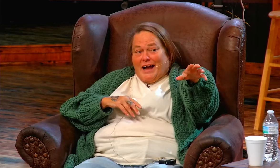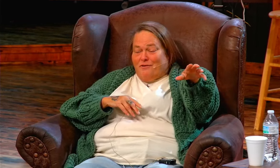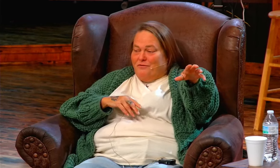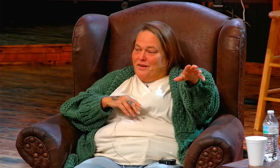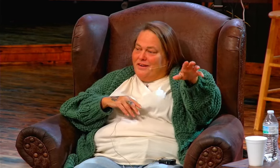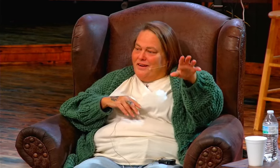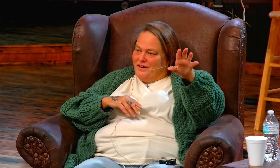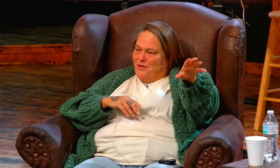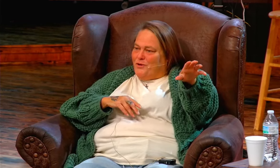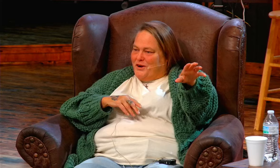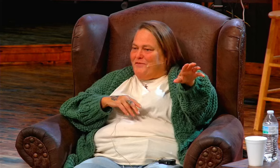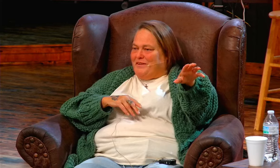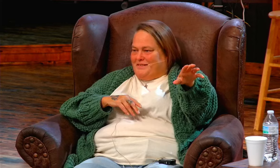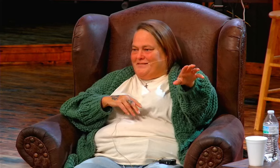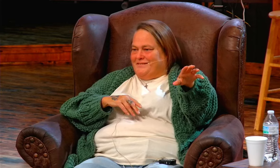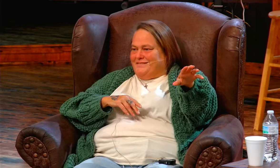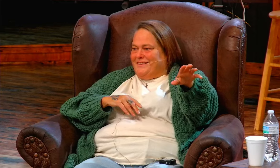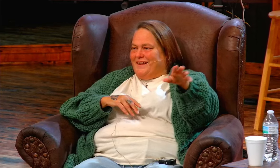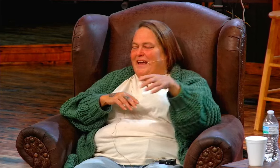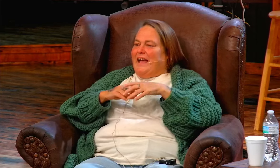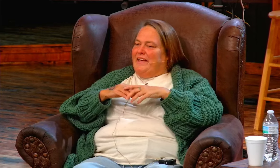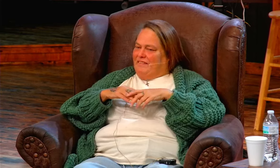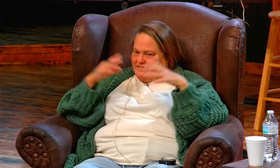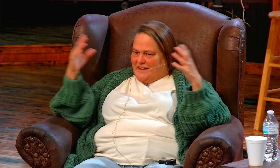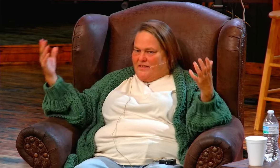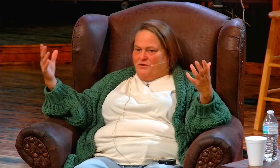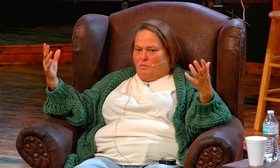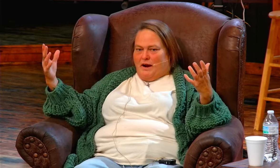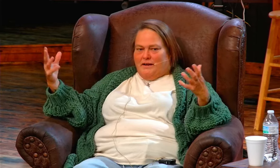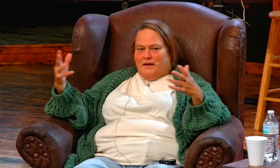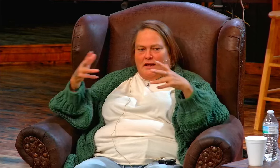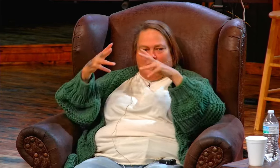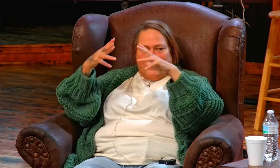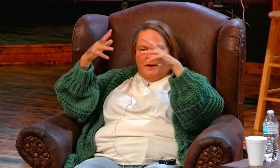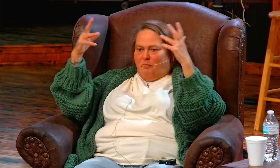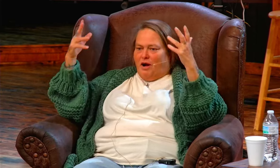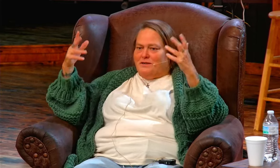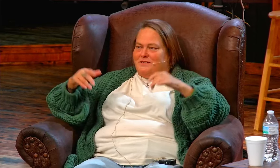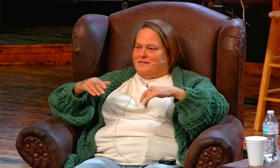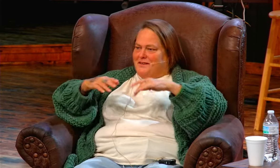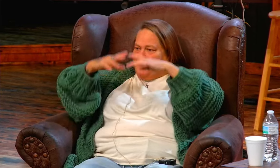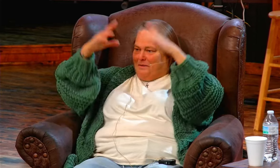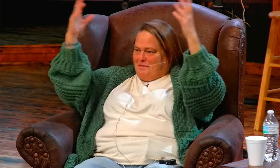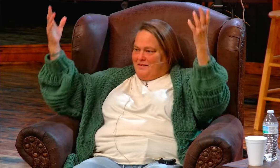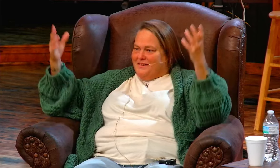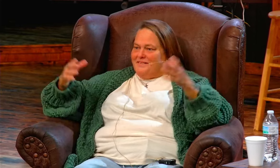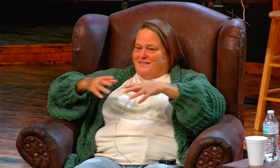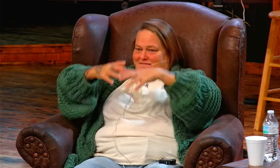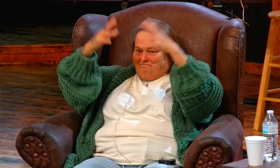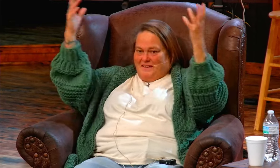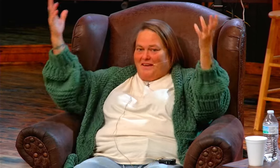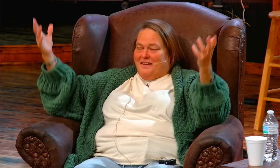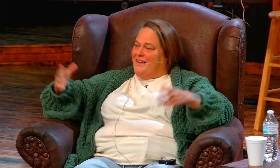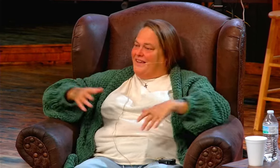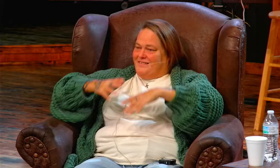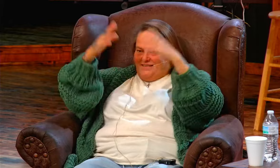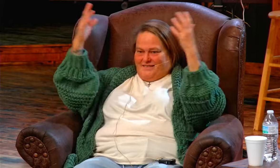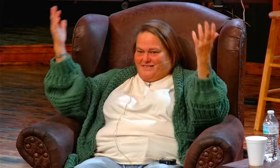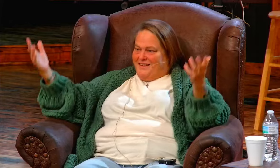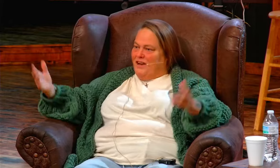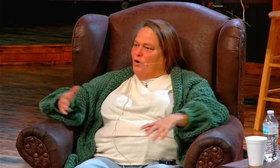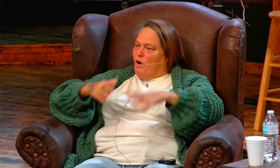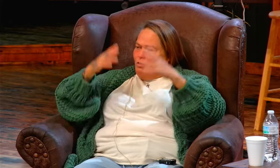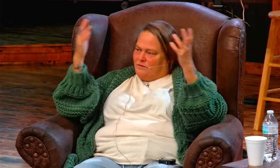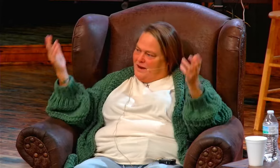and hive another coven. And that's how they spread, kind of like a Ponzi scheme. Discipleship. Just, yeah, it